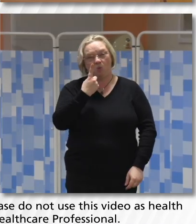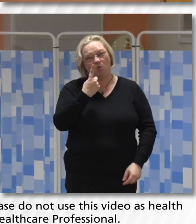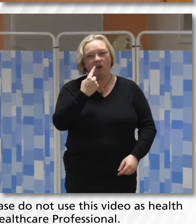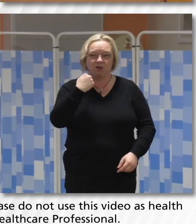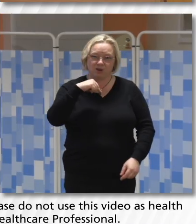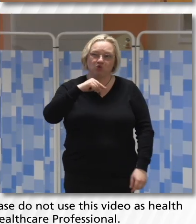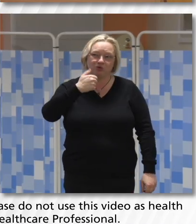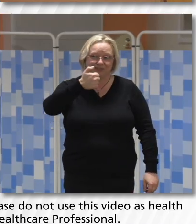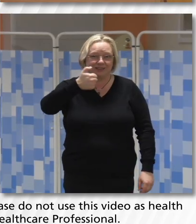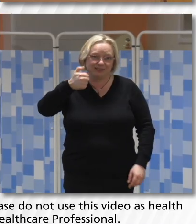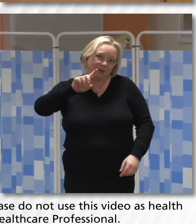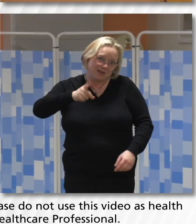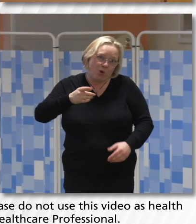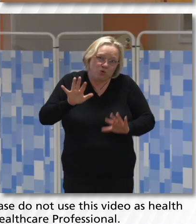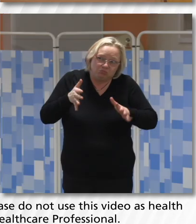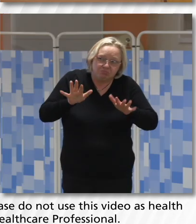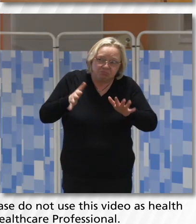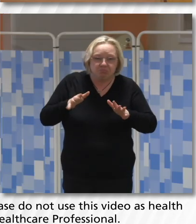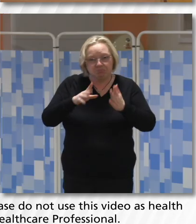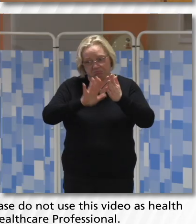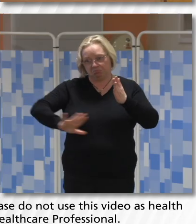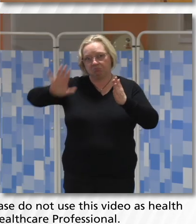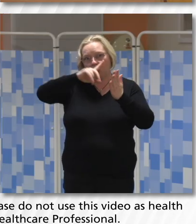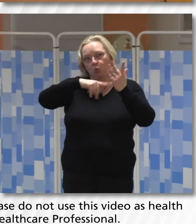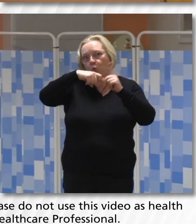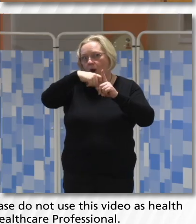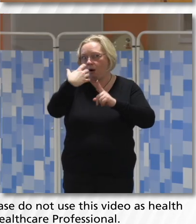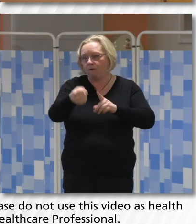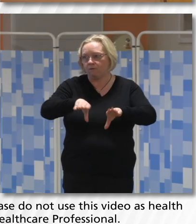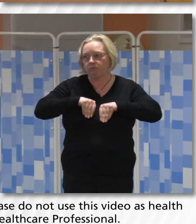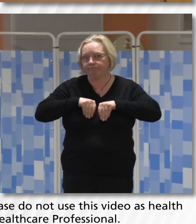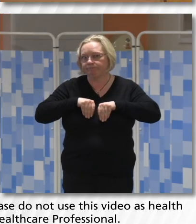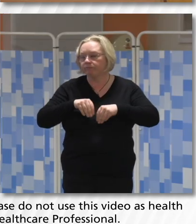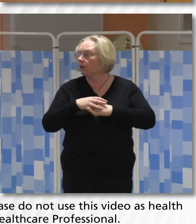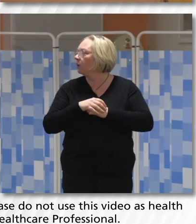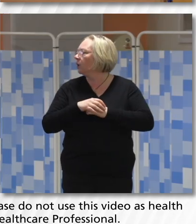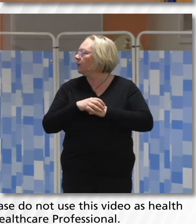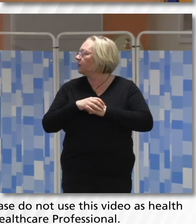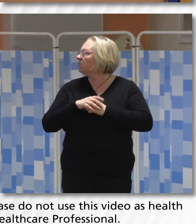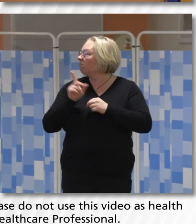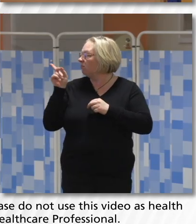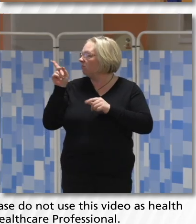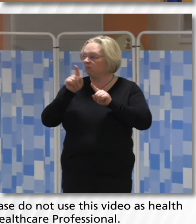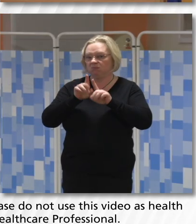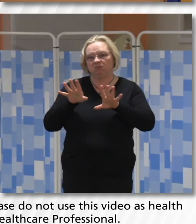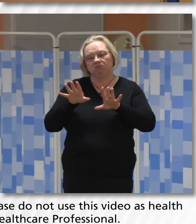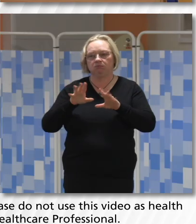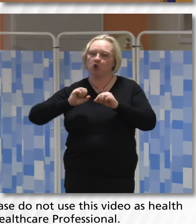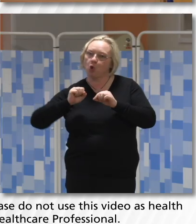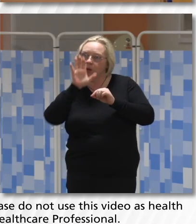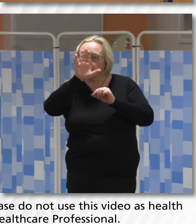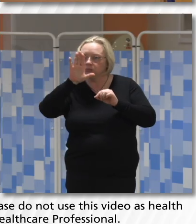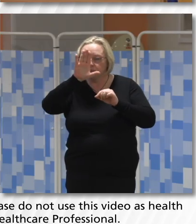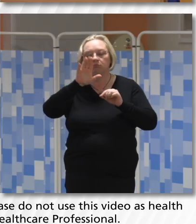166,000-ish people in the UK with it. They are distributed mostly like this. Most of them